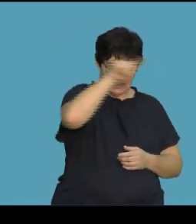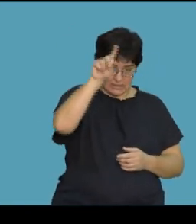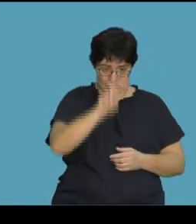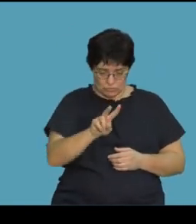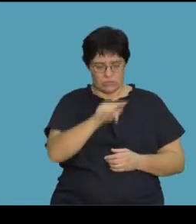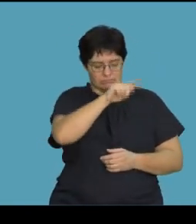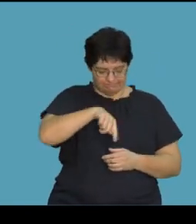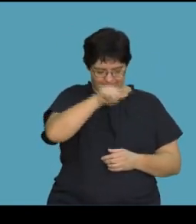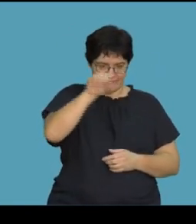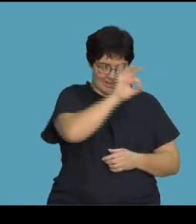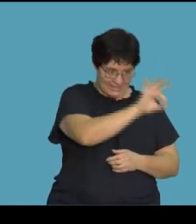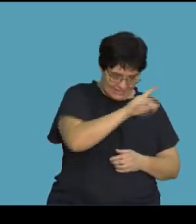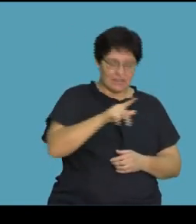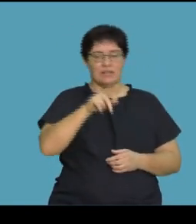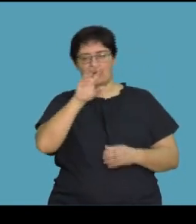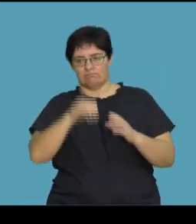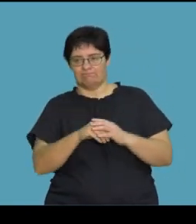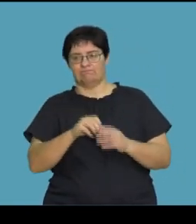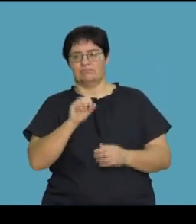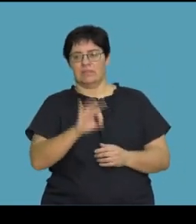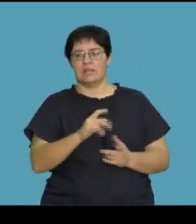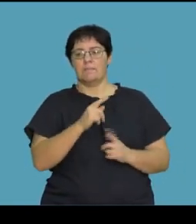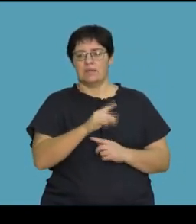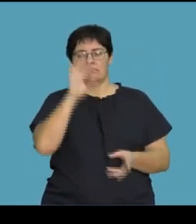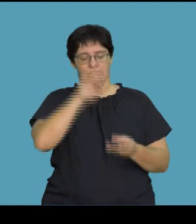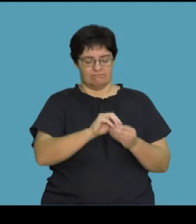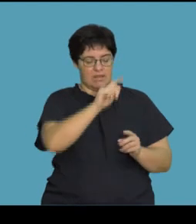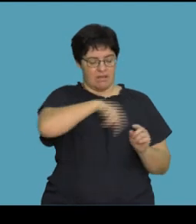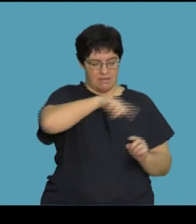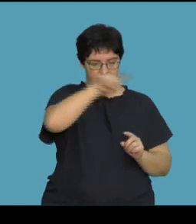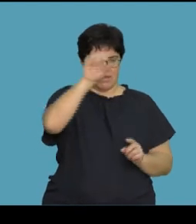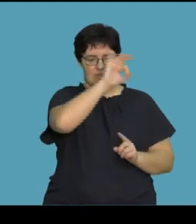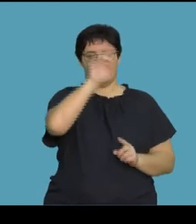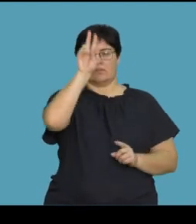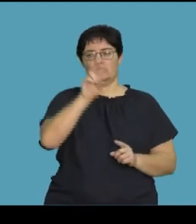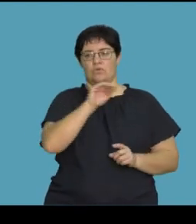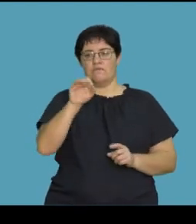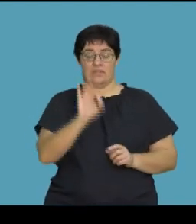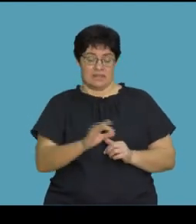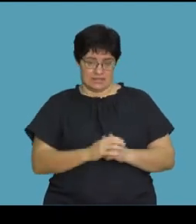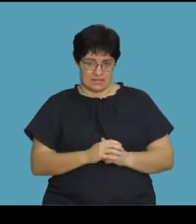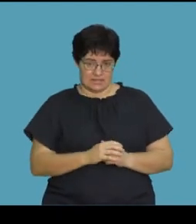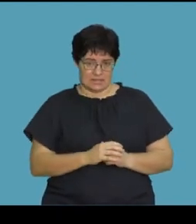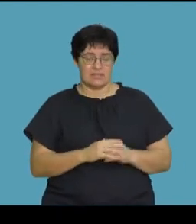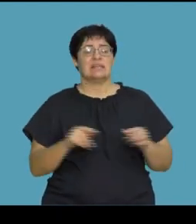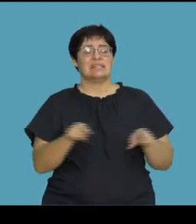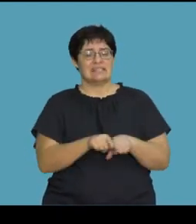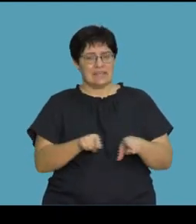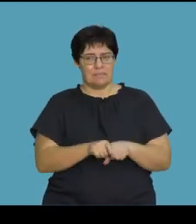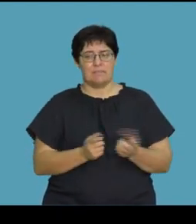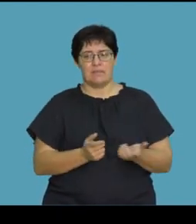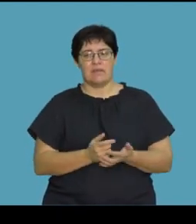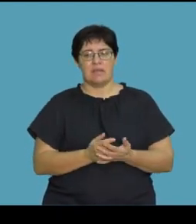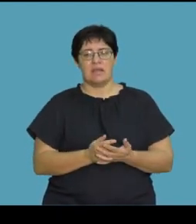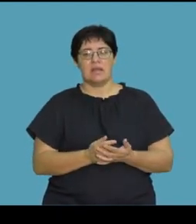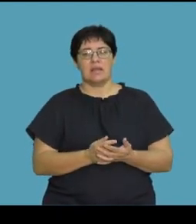it will be 2 over 3, and all of this will be inside the cube root. This is more or less the same as the laws of